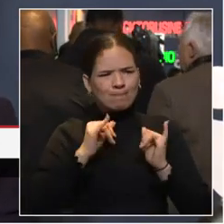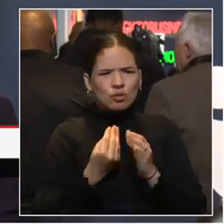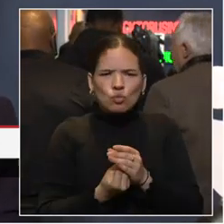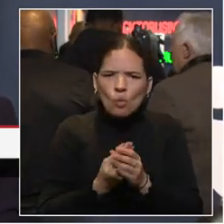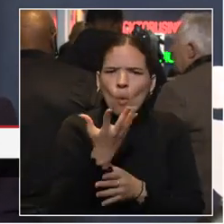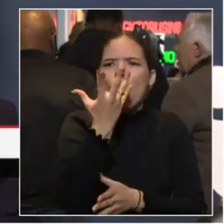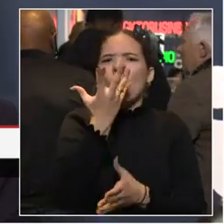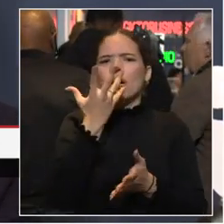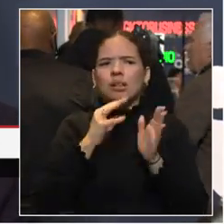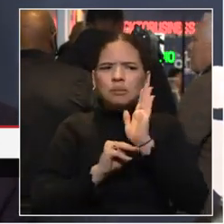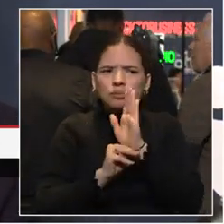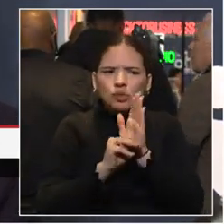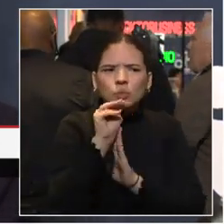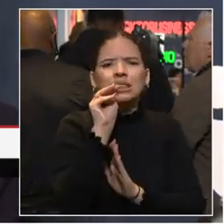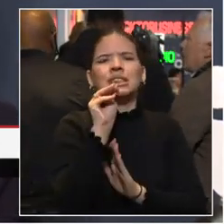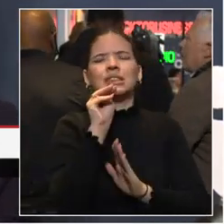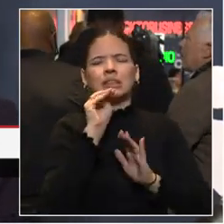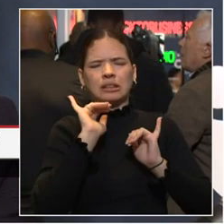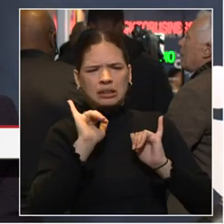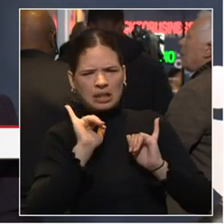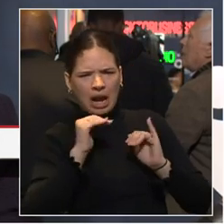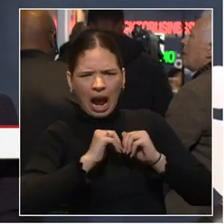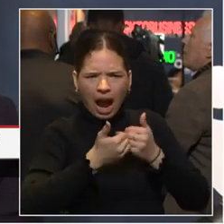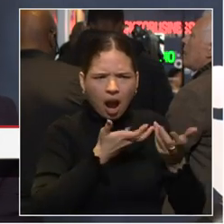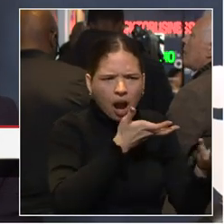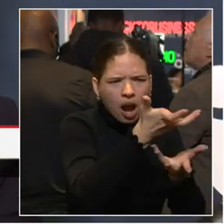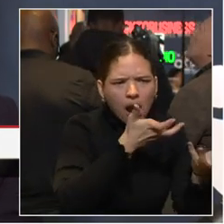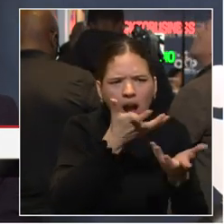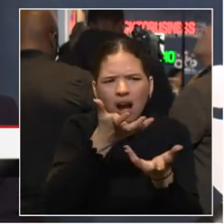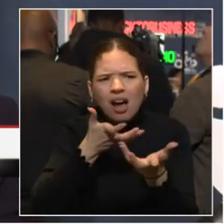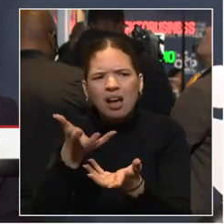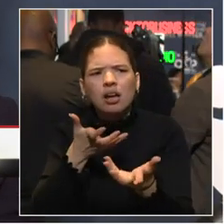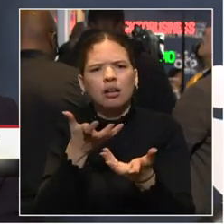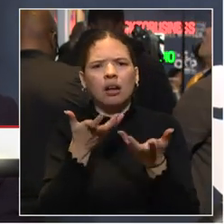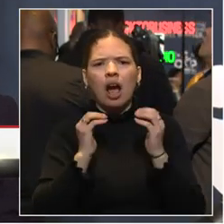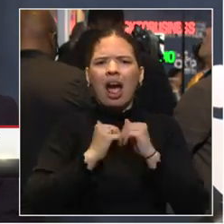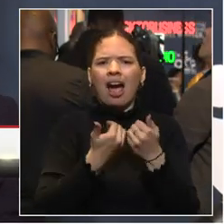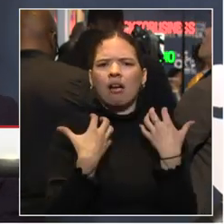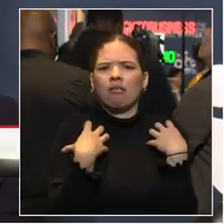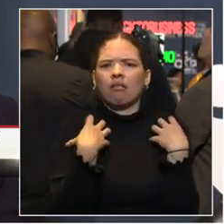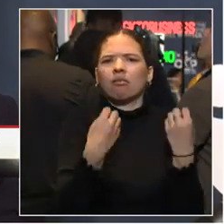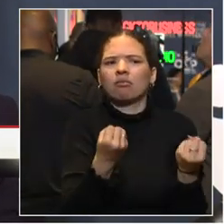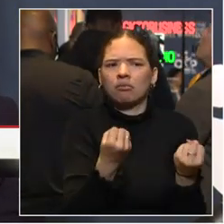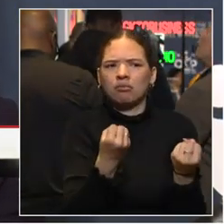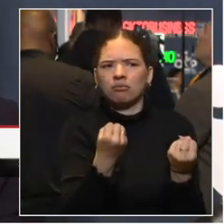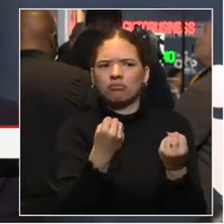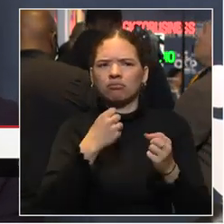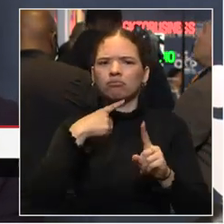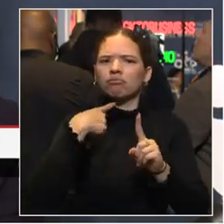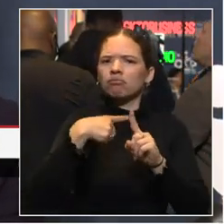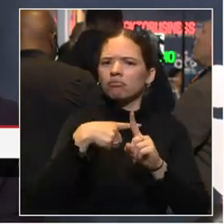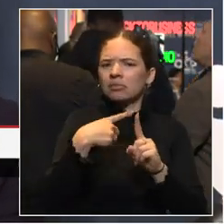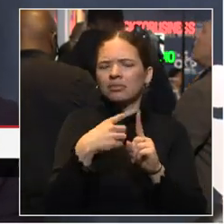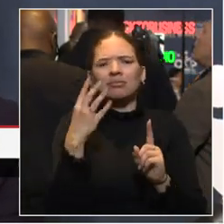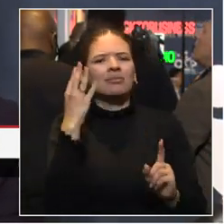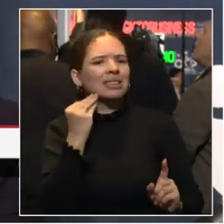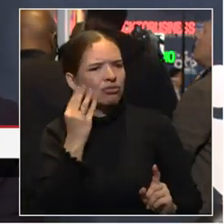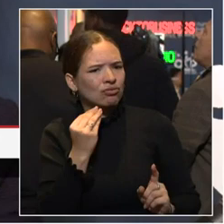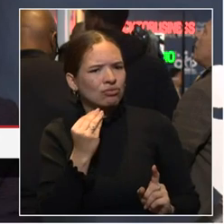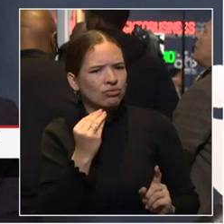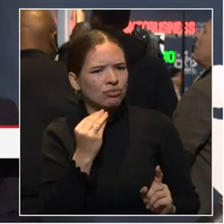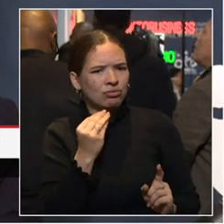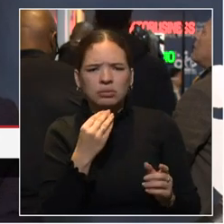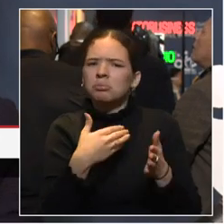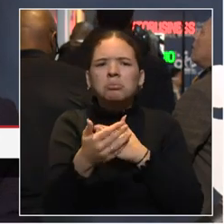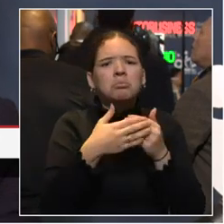of conversations in a productive way. Right. And I would, if our participants